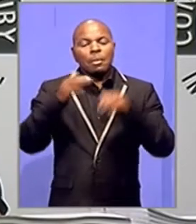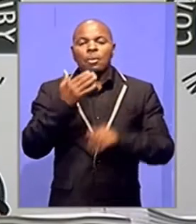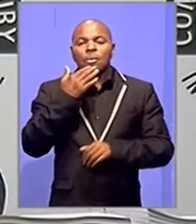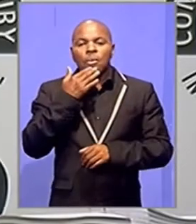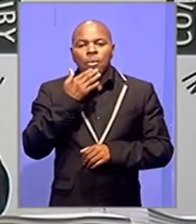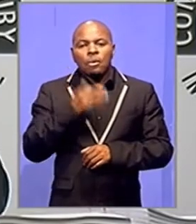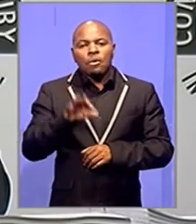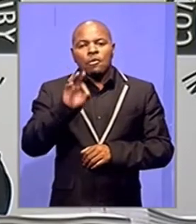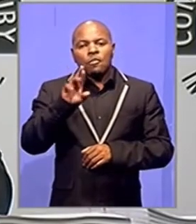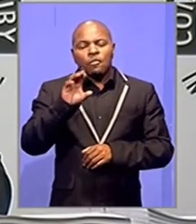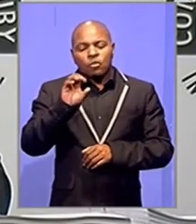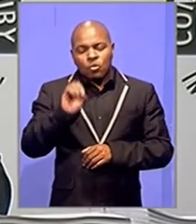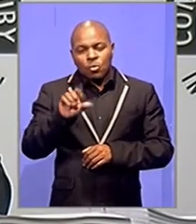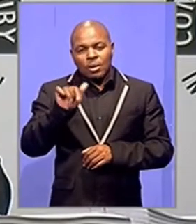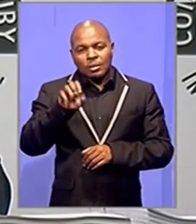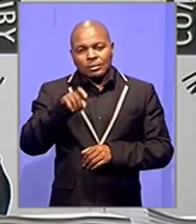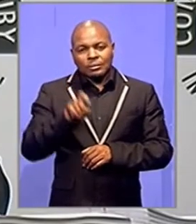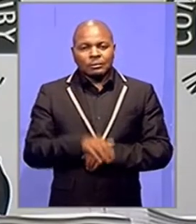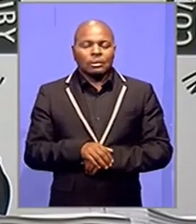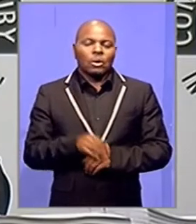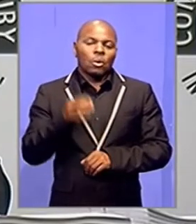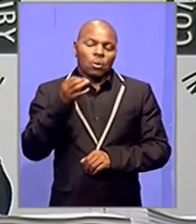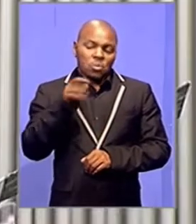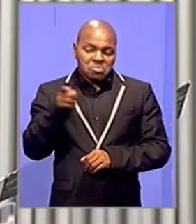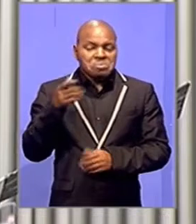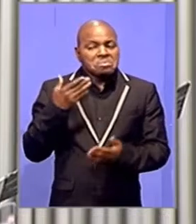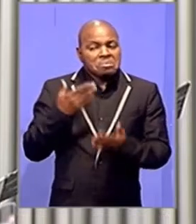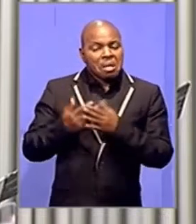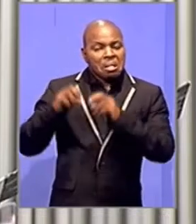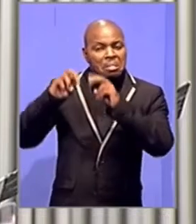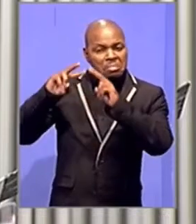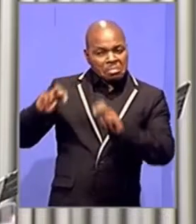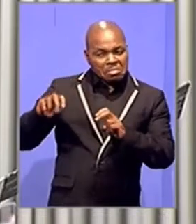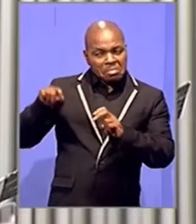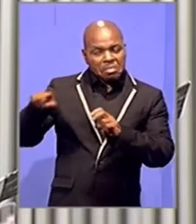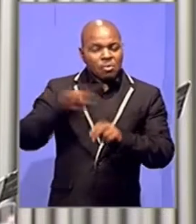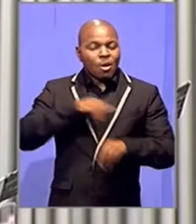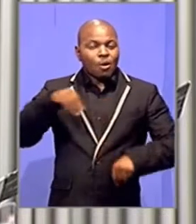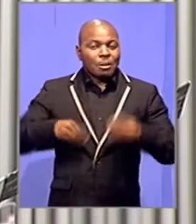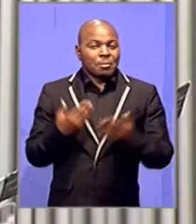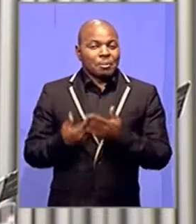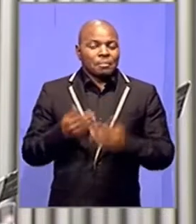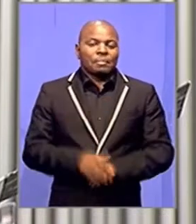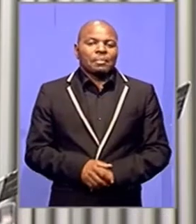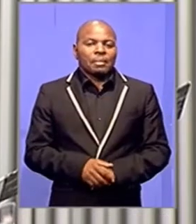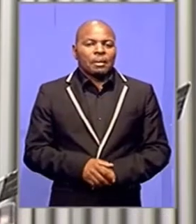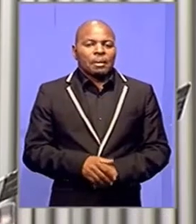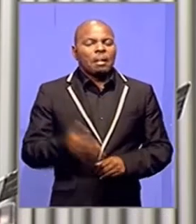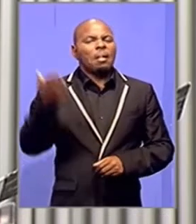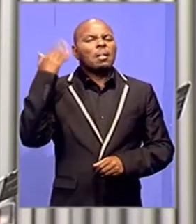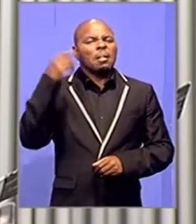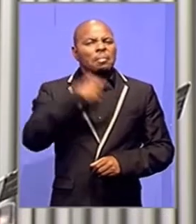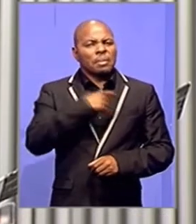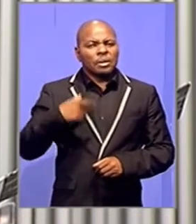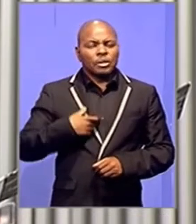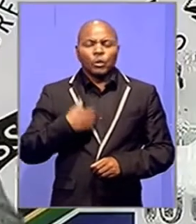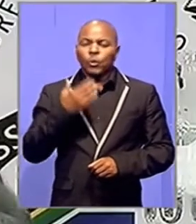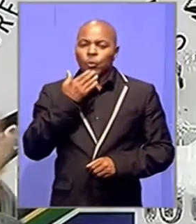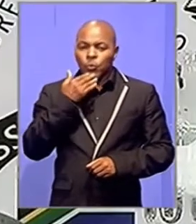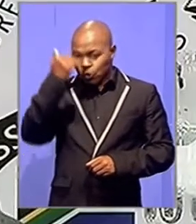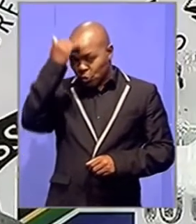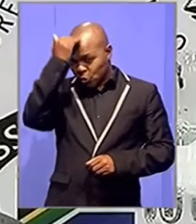tobana le diphuputso tse tlang ho batlisisa ka kgonahalo ya nyewe ya bobodu kgahlano le yena. Tabeng ya Mopresidente wa mehleng Jacob Zuma